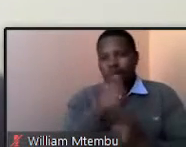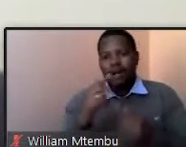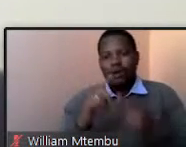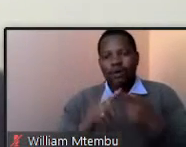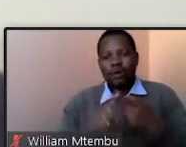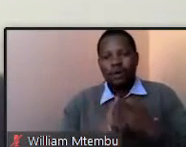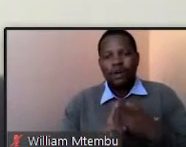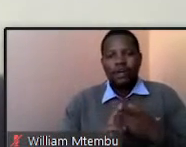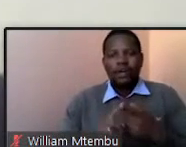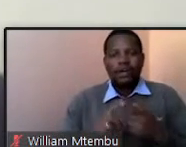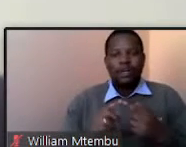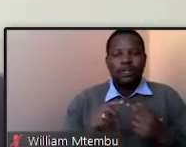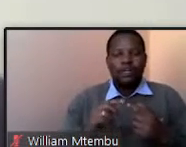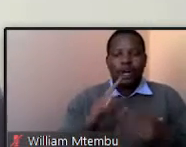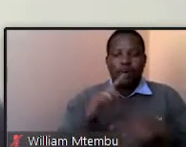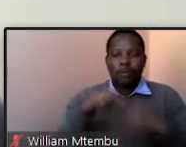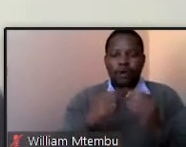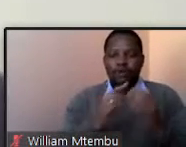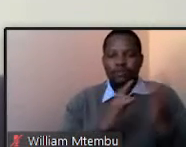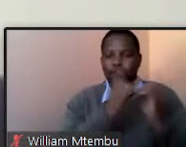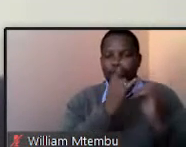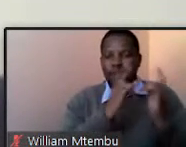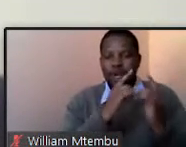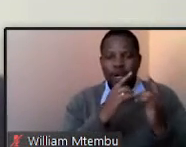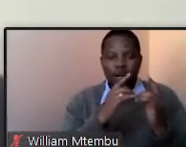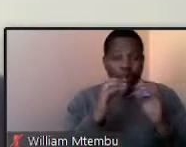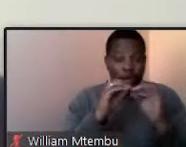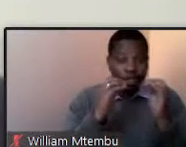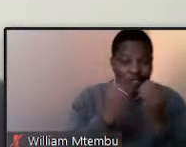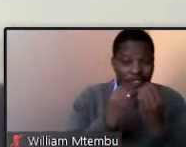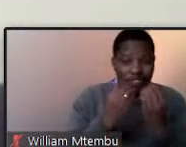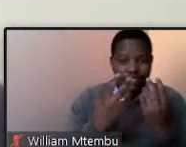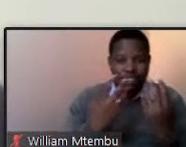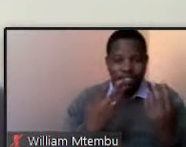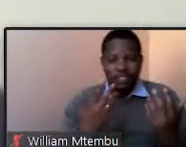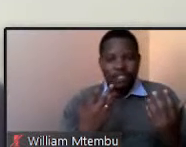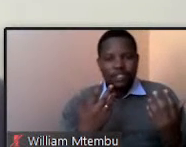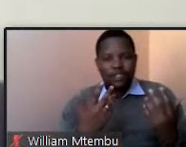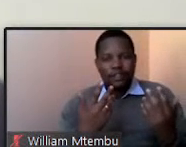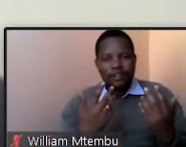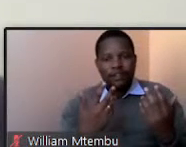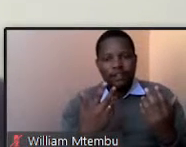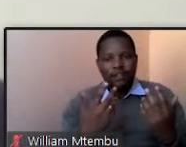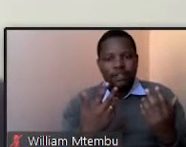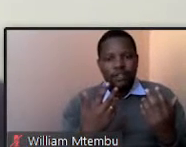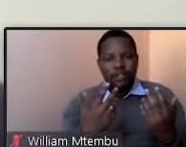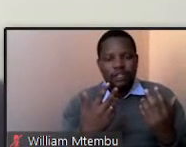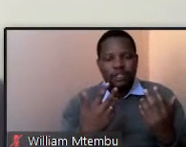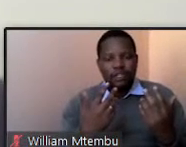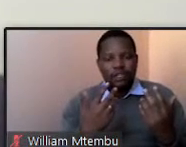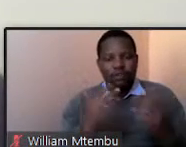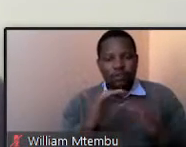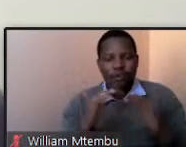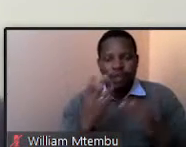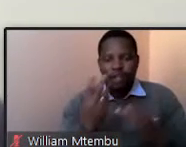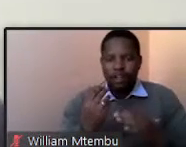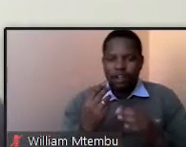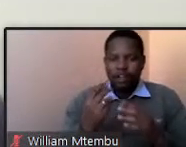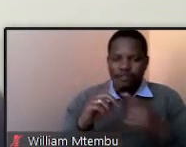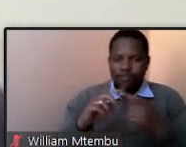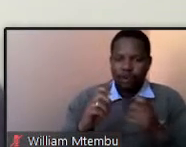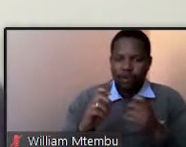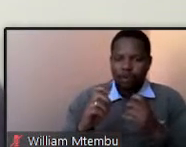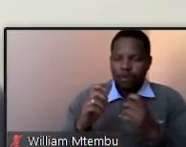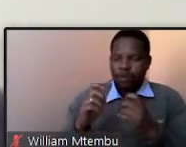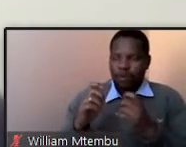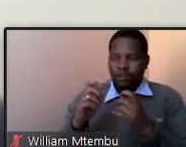of urbanization and modernization. We find that now people have moved from the rural to the